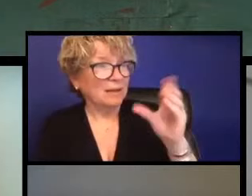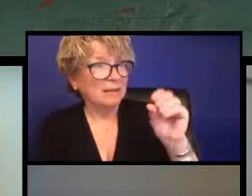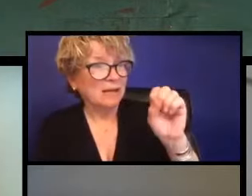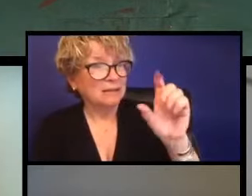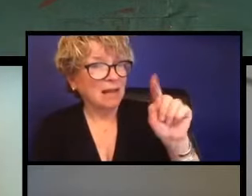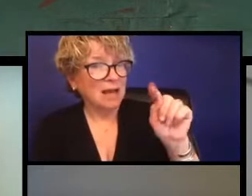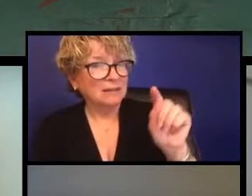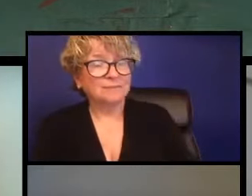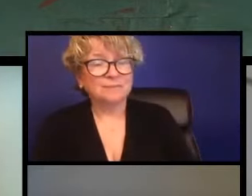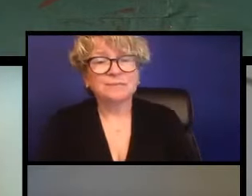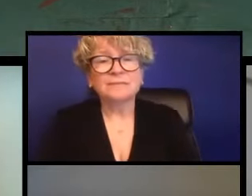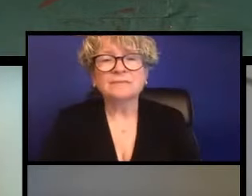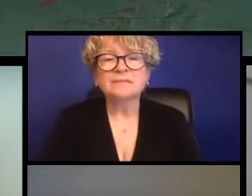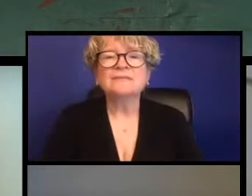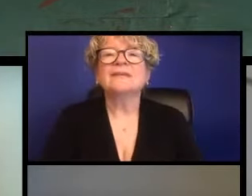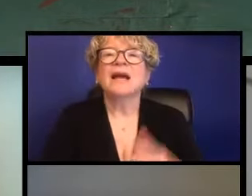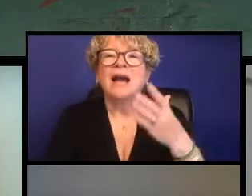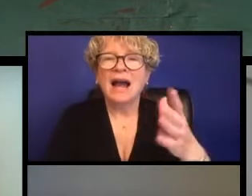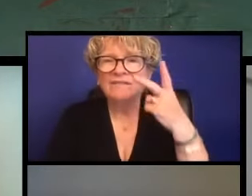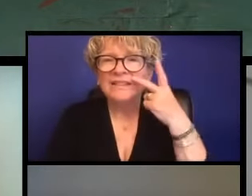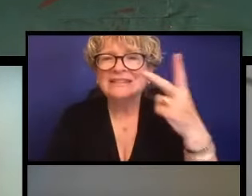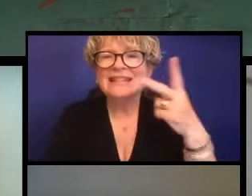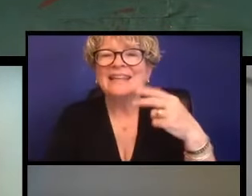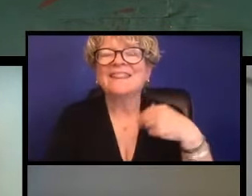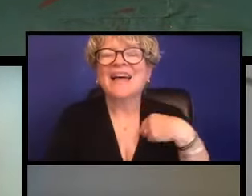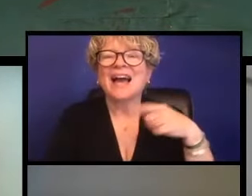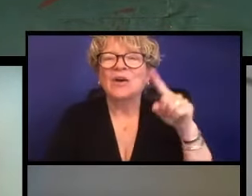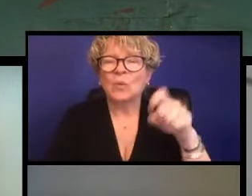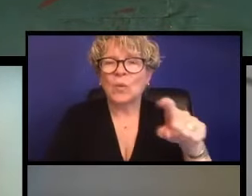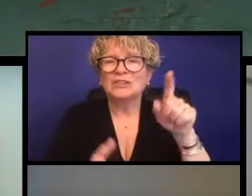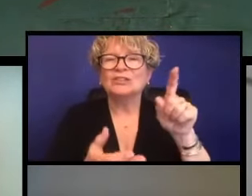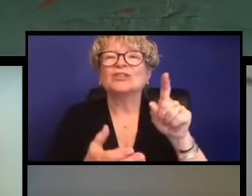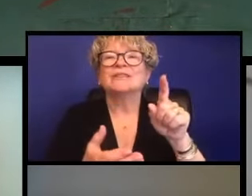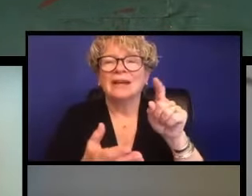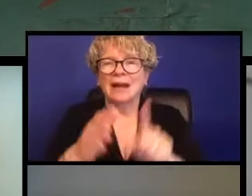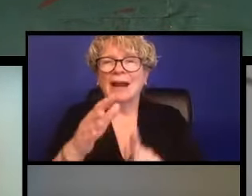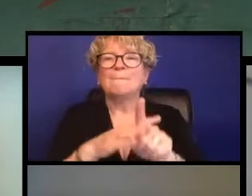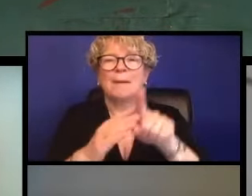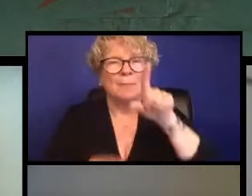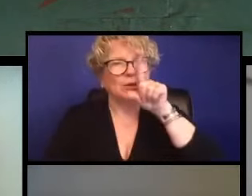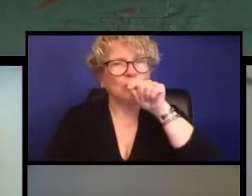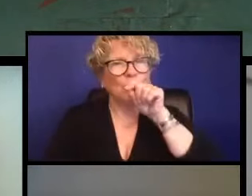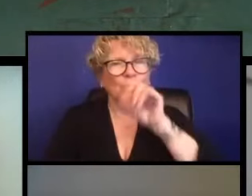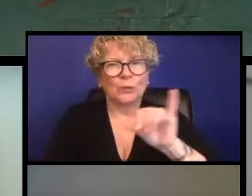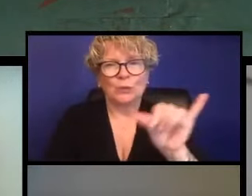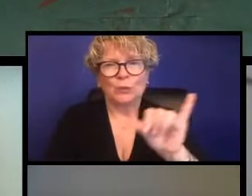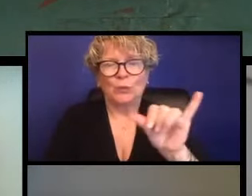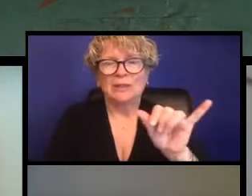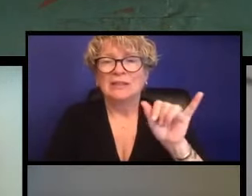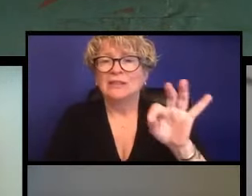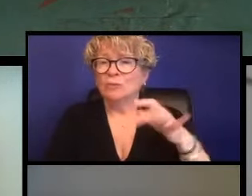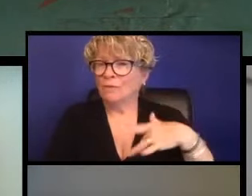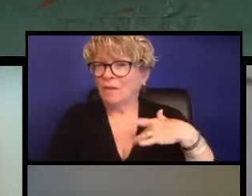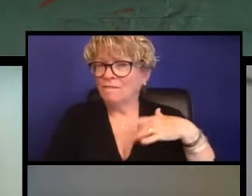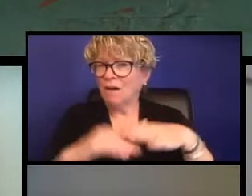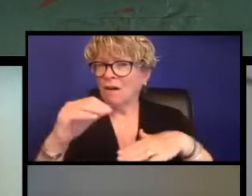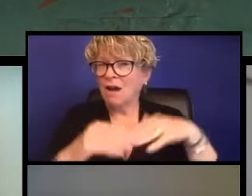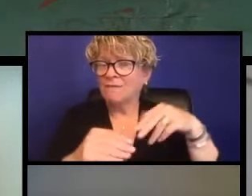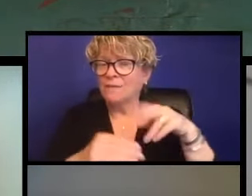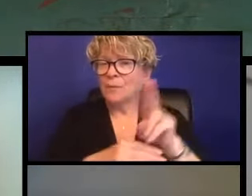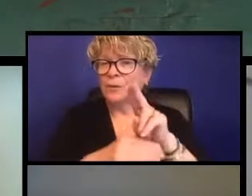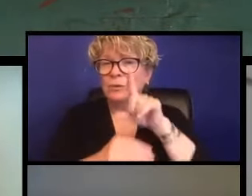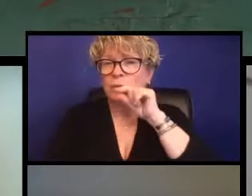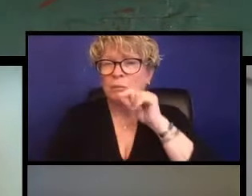I've also seen that sort of question asked by writers on places like Twitter. So if that's a comfortable place for you to ask that, I think that's an option